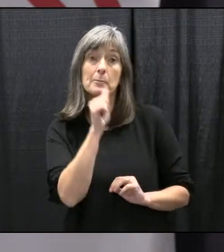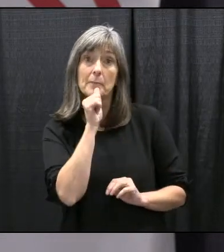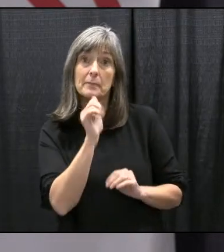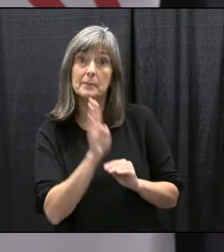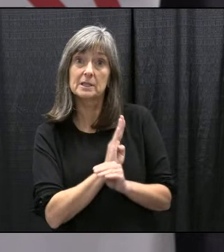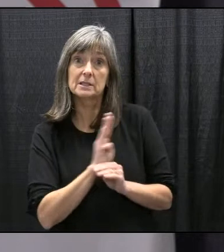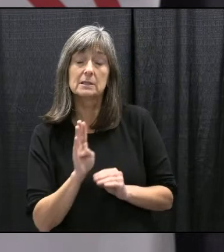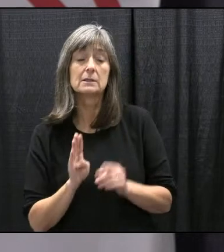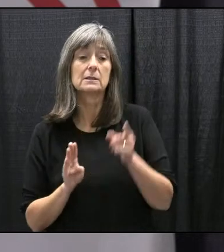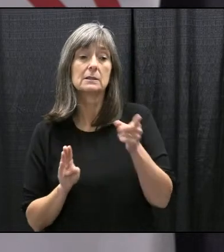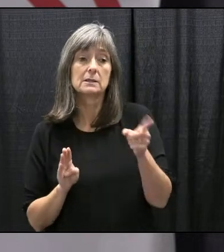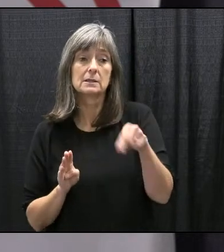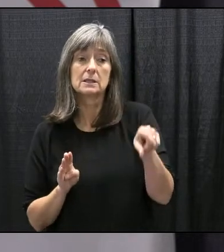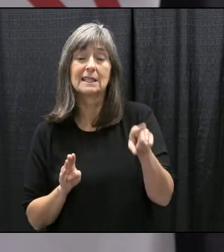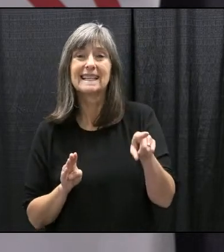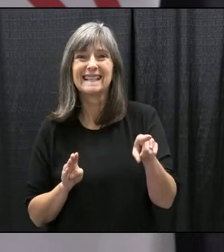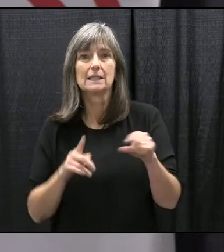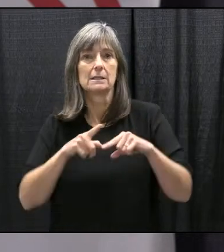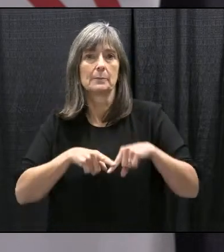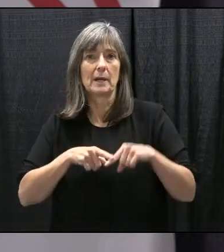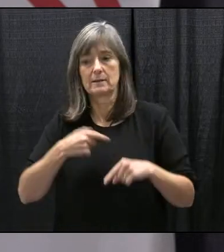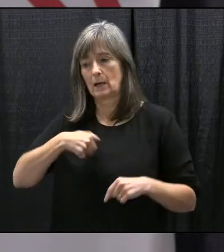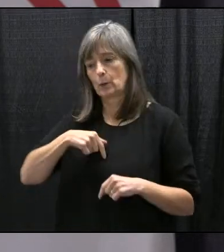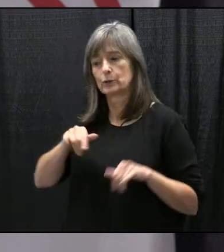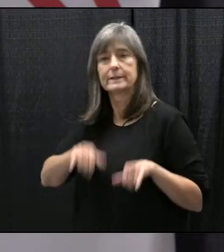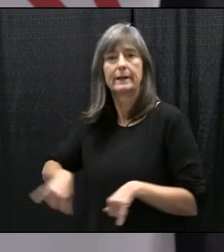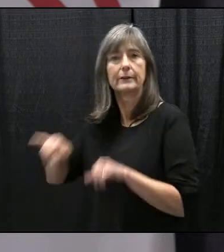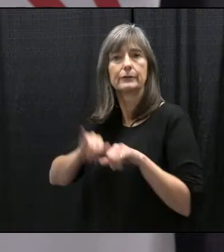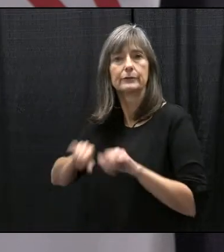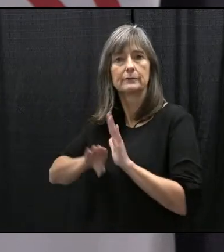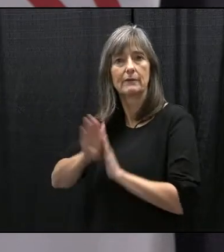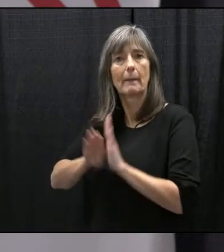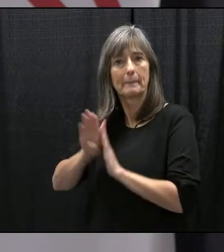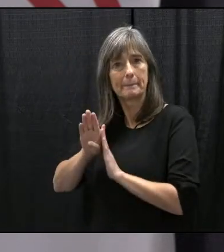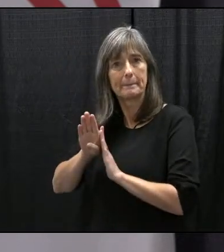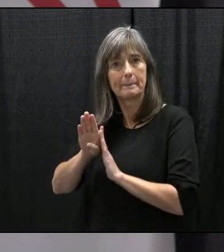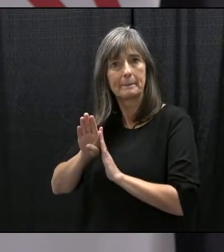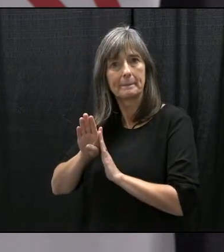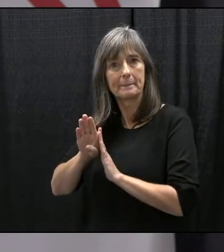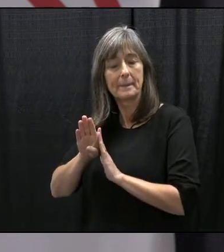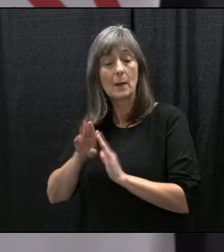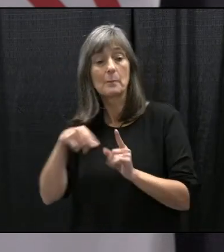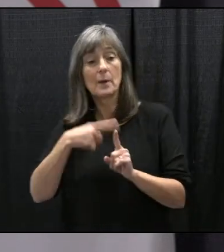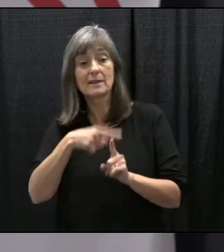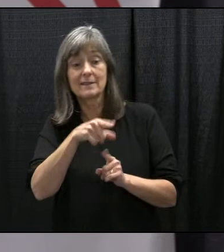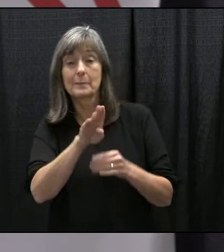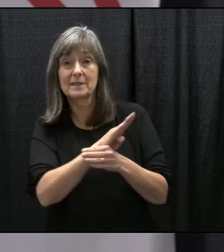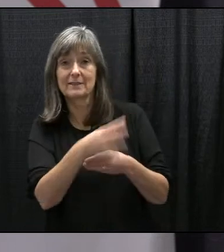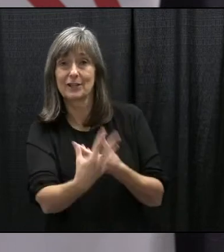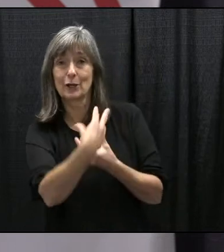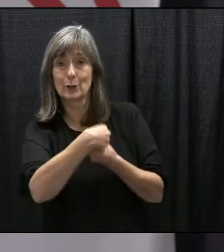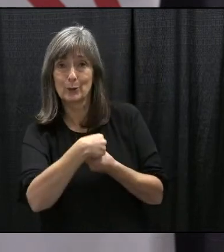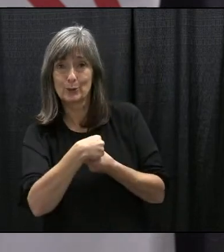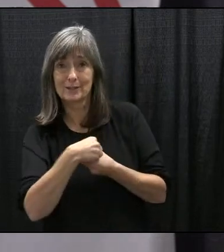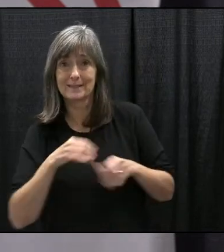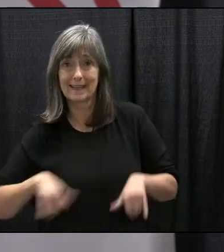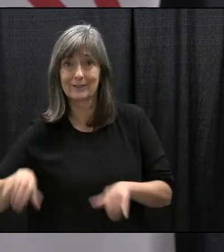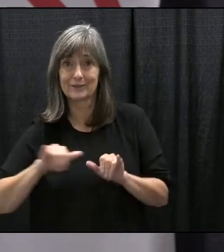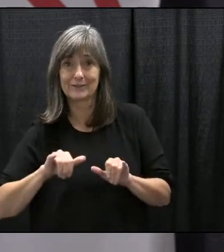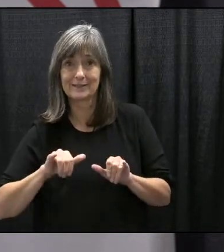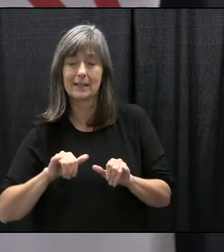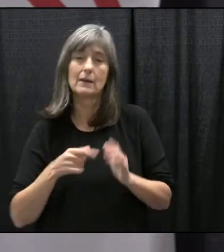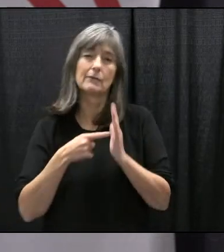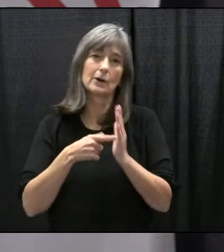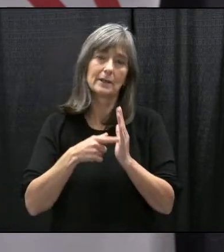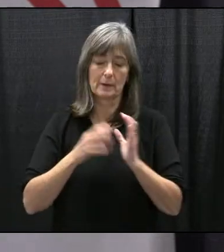will be based on the standards we develop in consultation with them. So using customer service